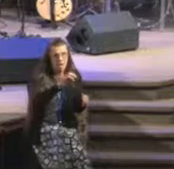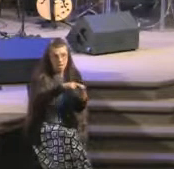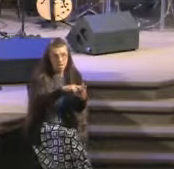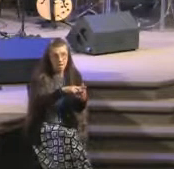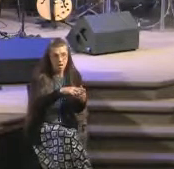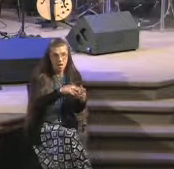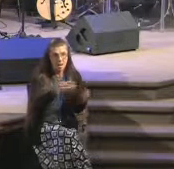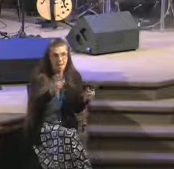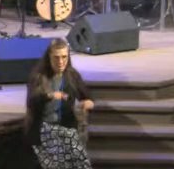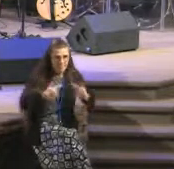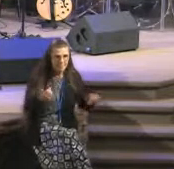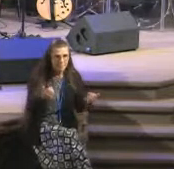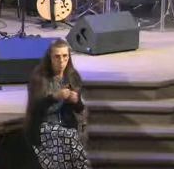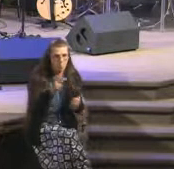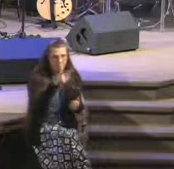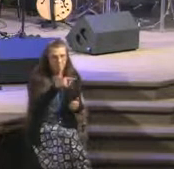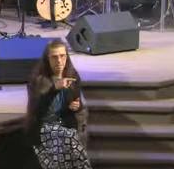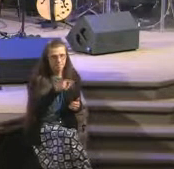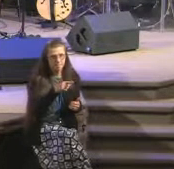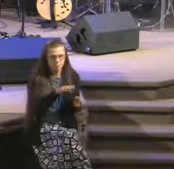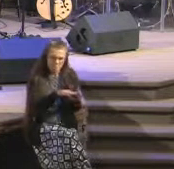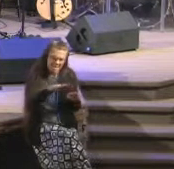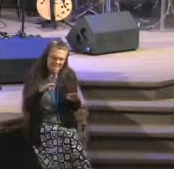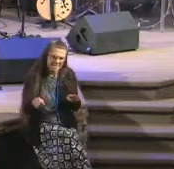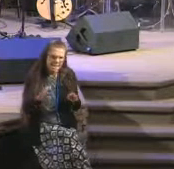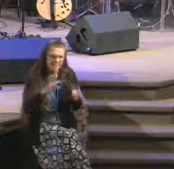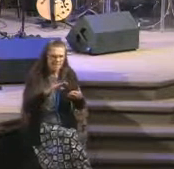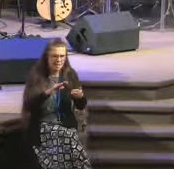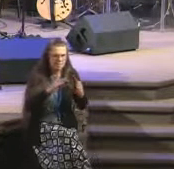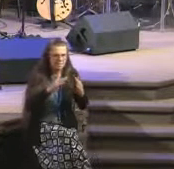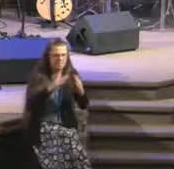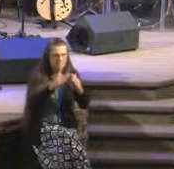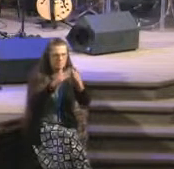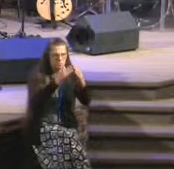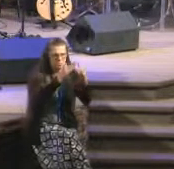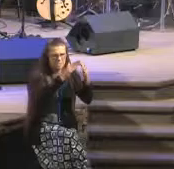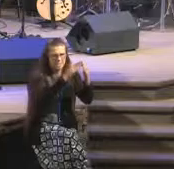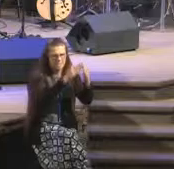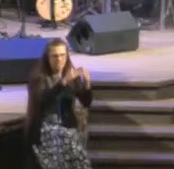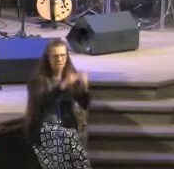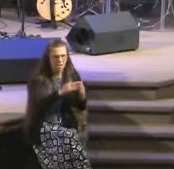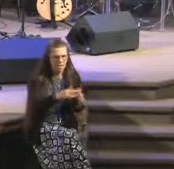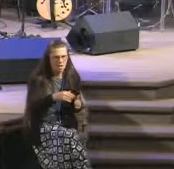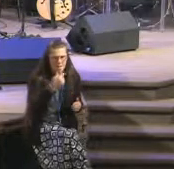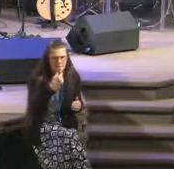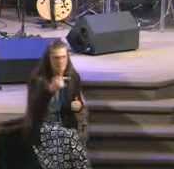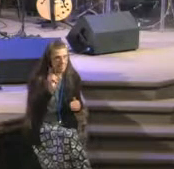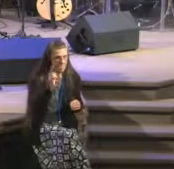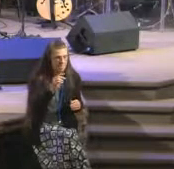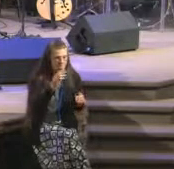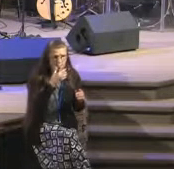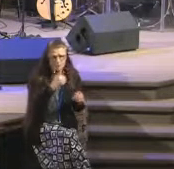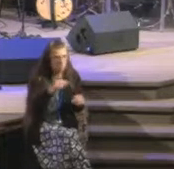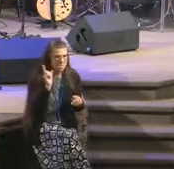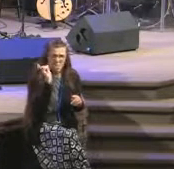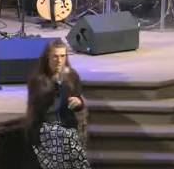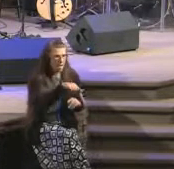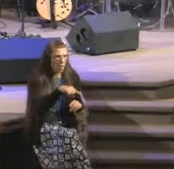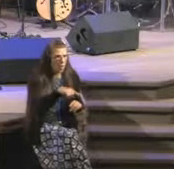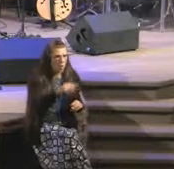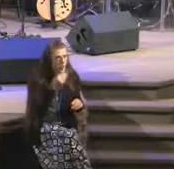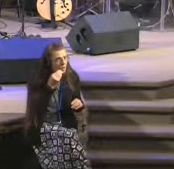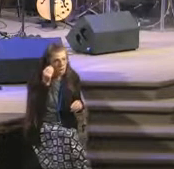outskirts of Babylon, just outside the city, with a bunch of displaced Jews that can no longer go back to their homeland. They're stuck